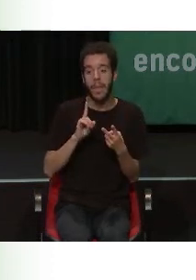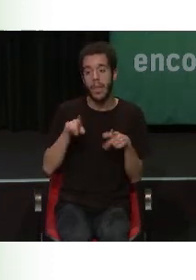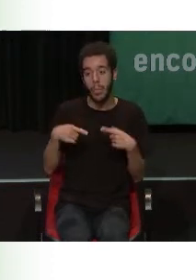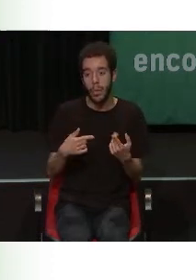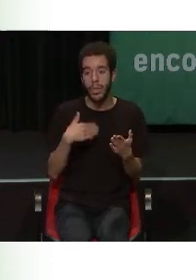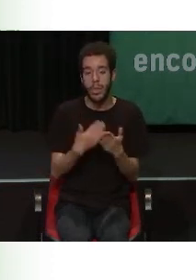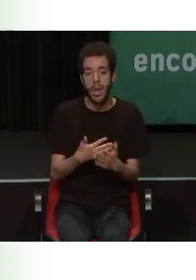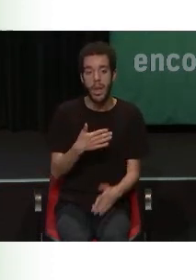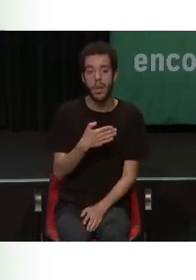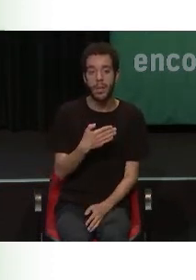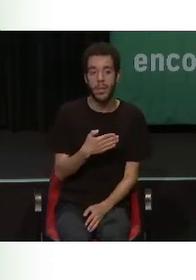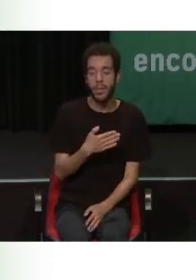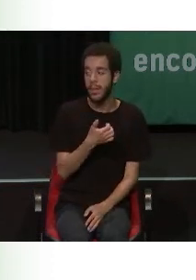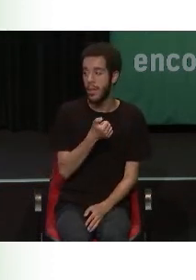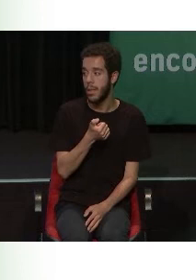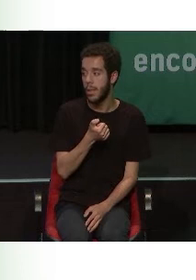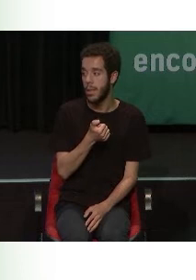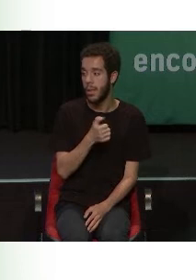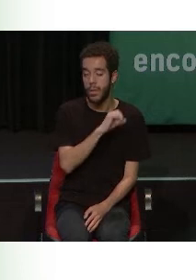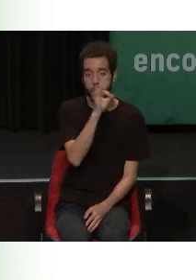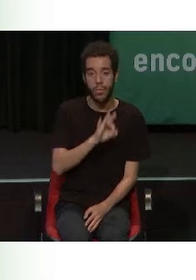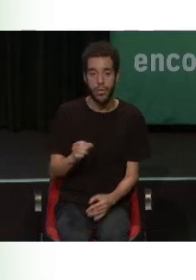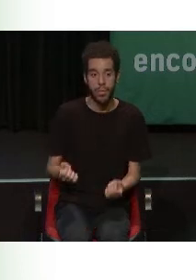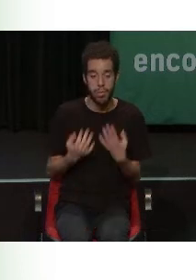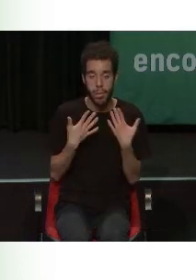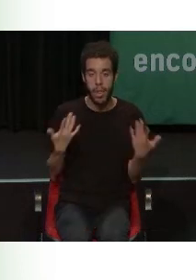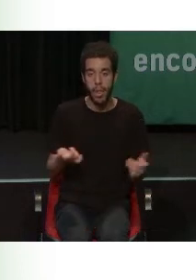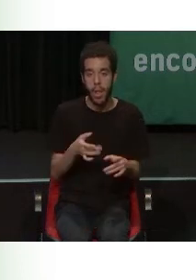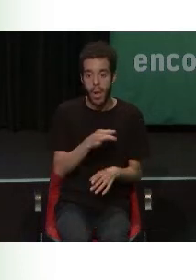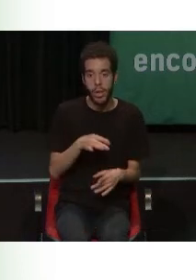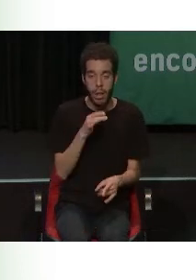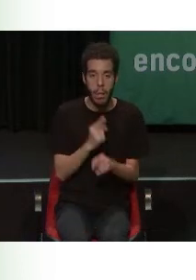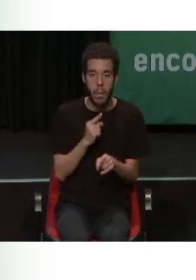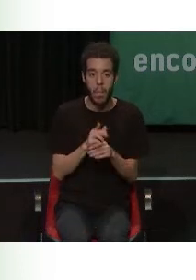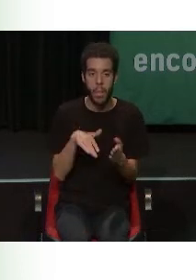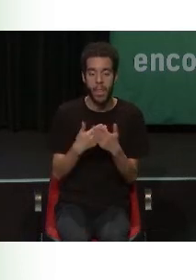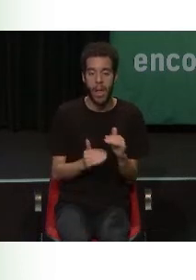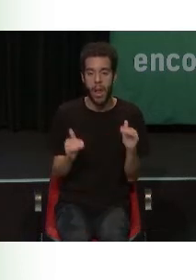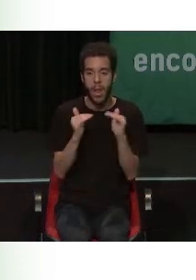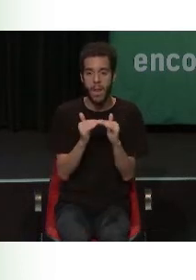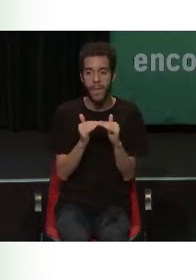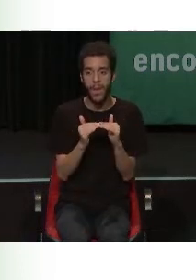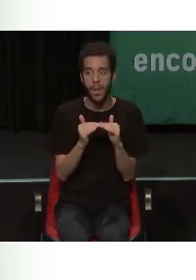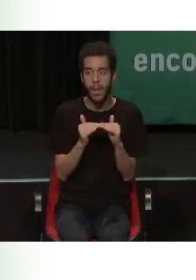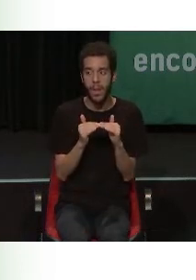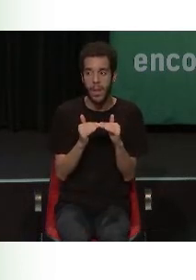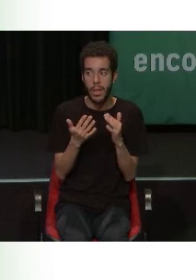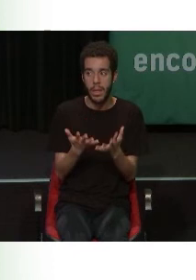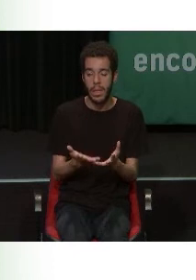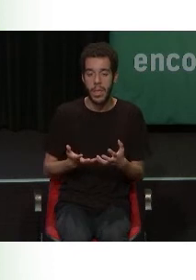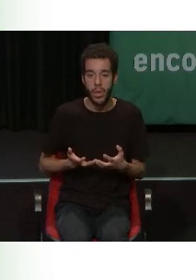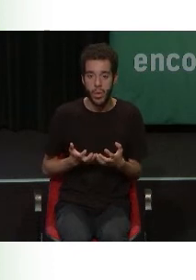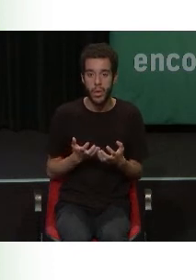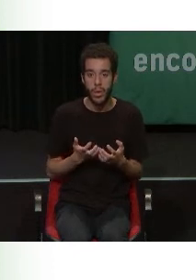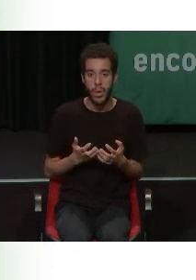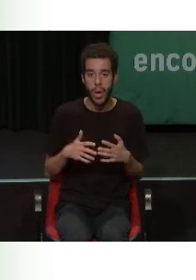the zebrafish, and these leukemias have high levels of IL-7 receptor signaling, as